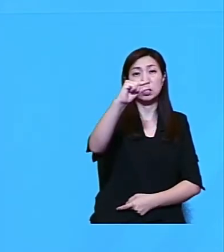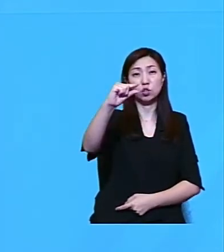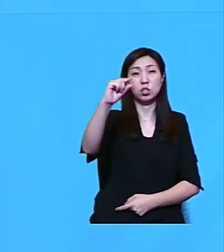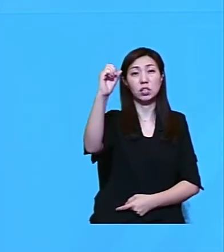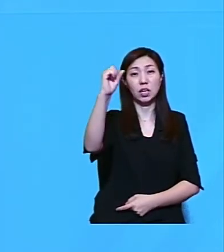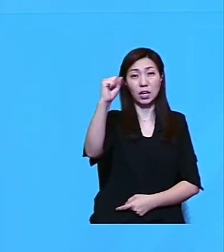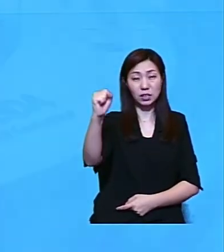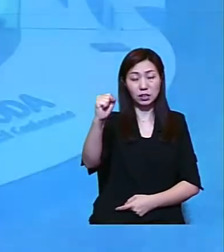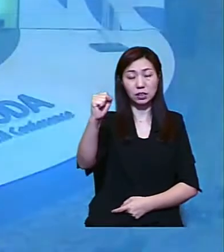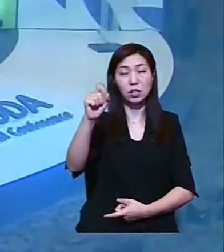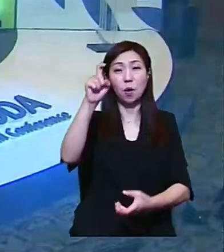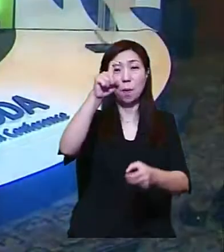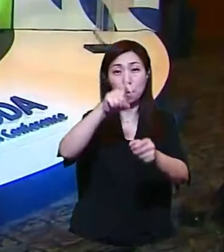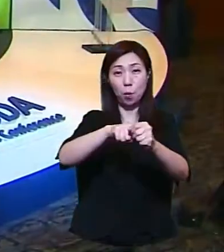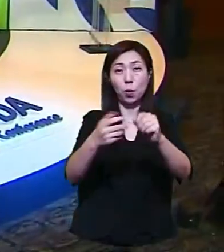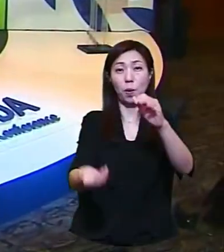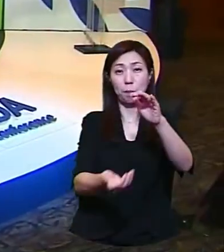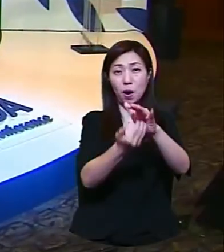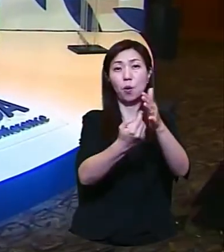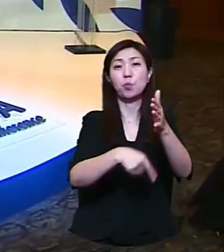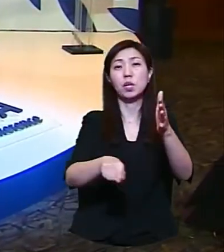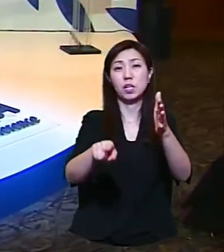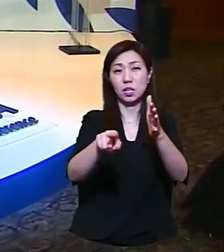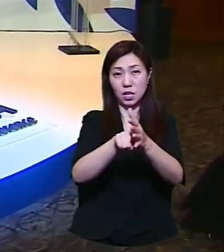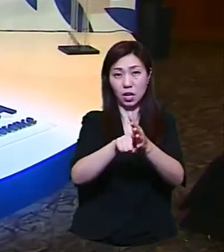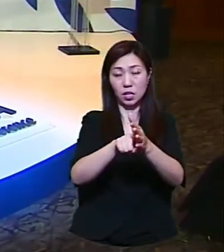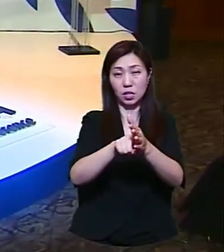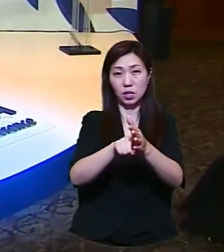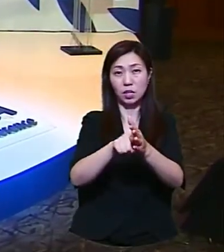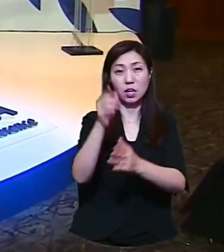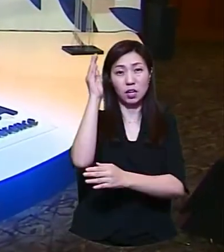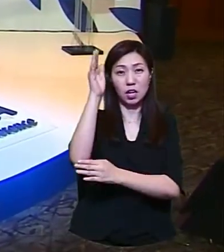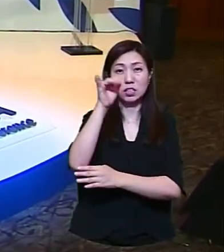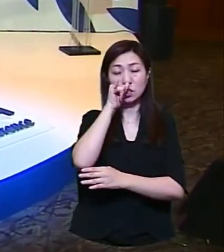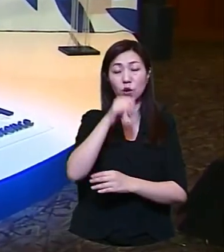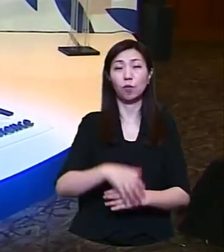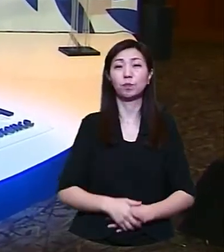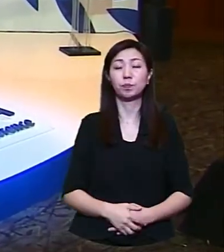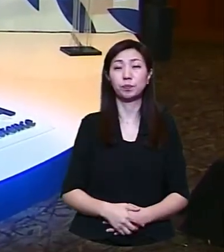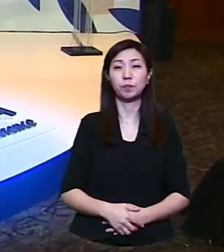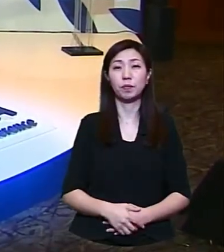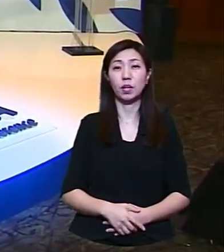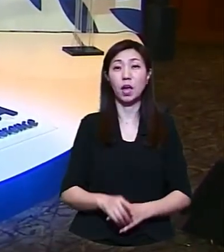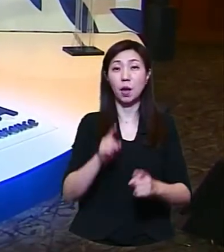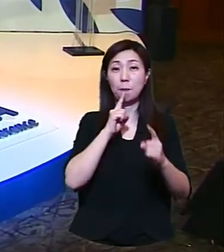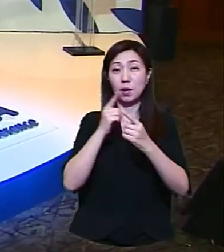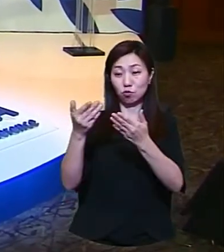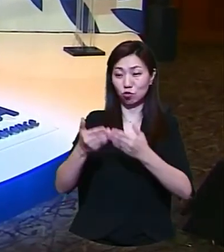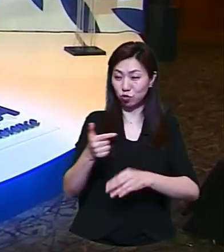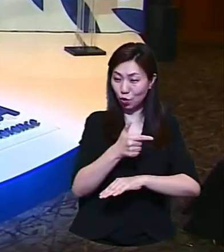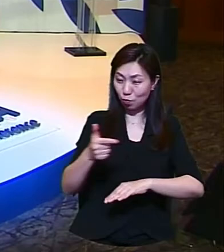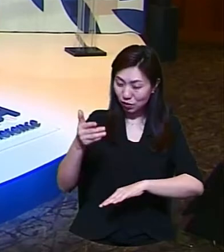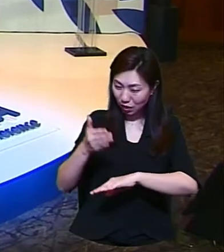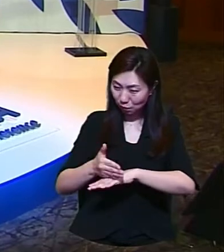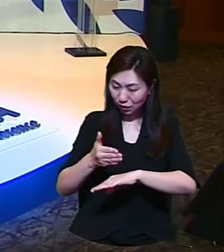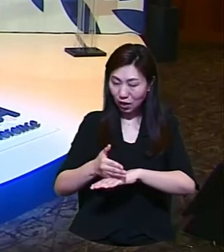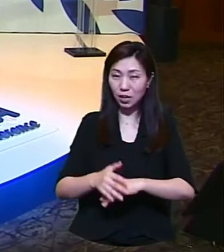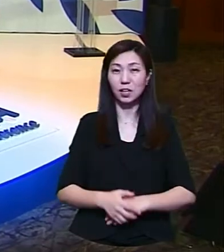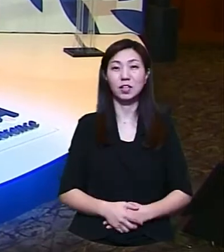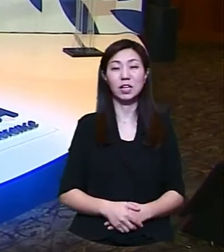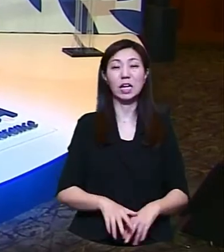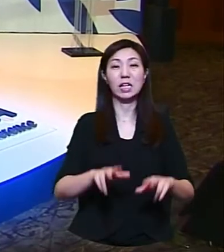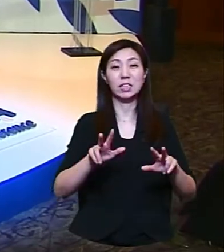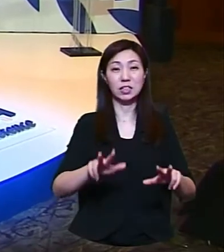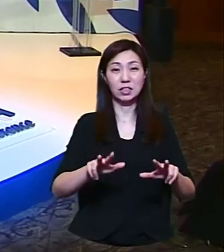I'll have 20 minutes or so, and then let's go through the very interesting questions from the floor.